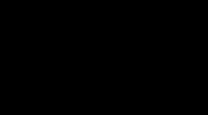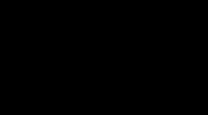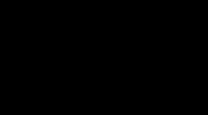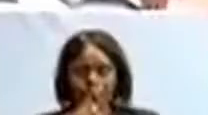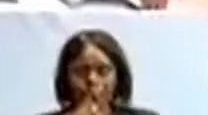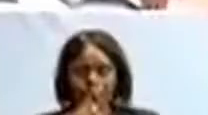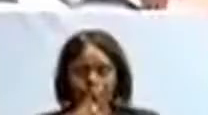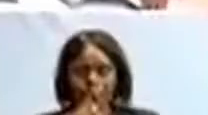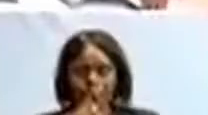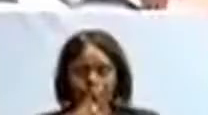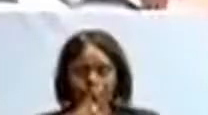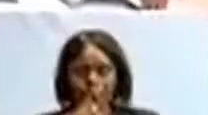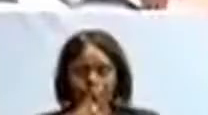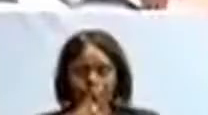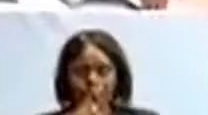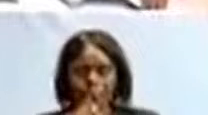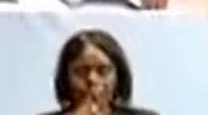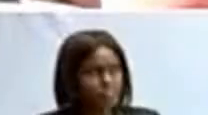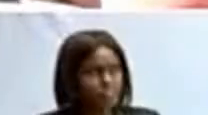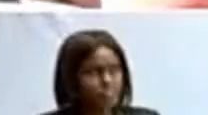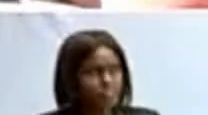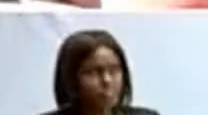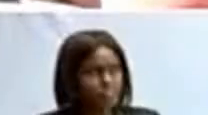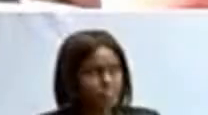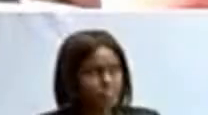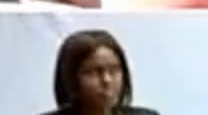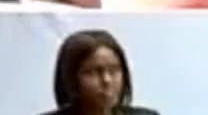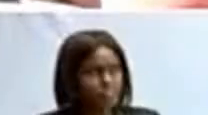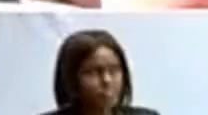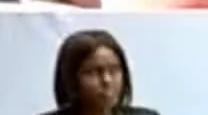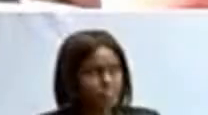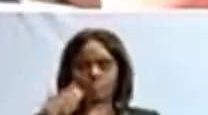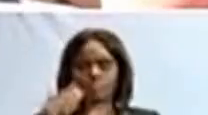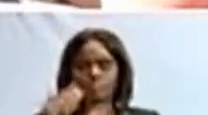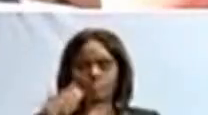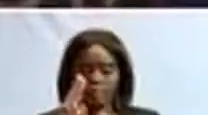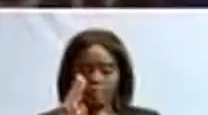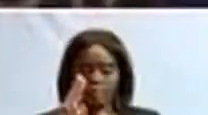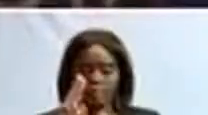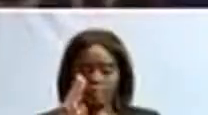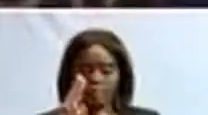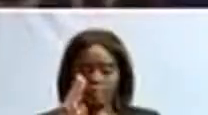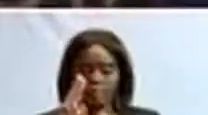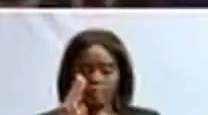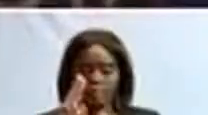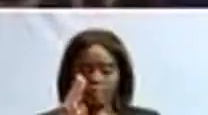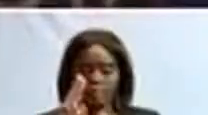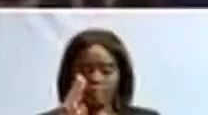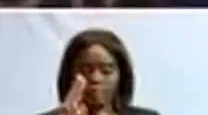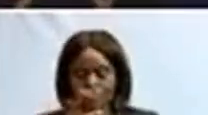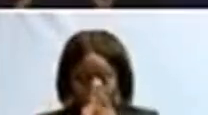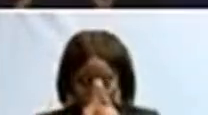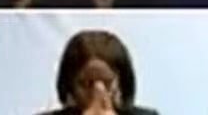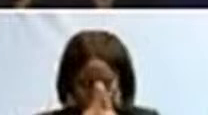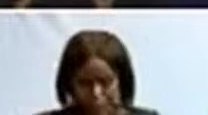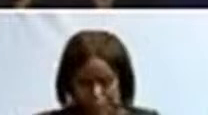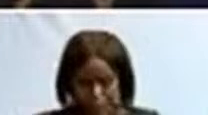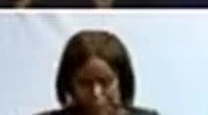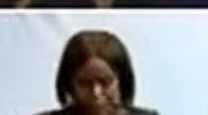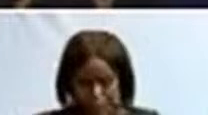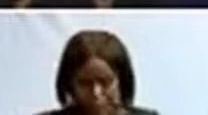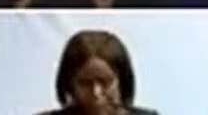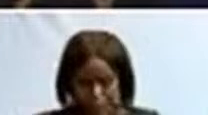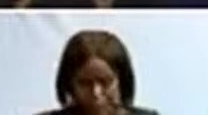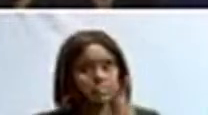Minister of Finance. Local government. Thank you, Chair. Good morning to you. Good morning, honorable members of the committee. Chama